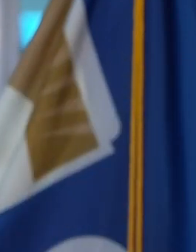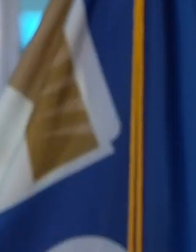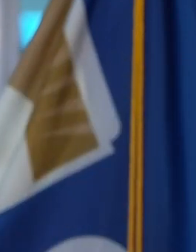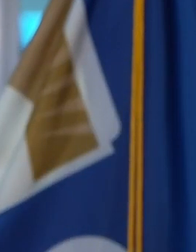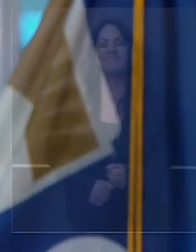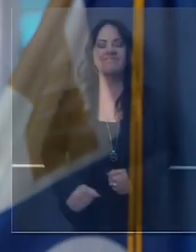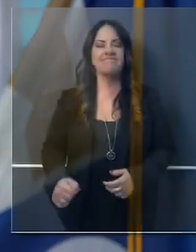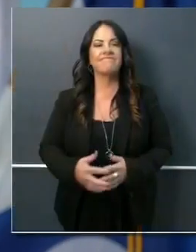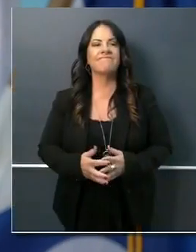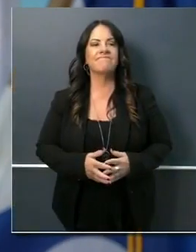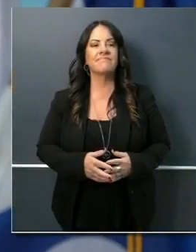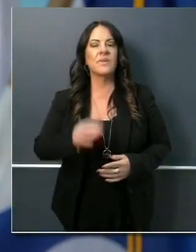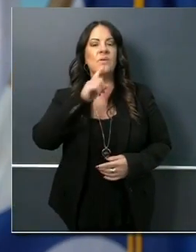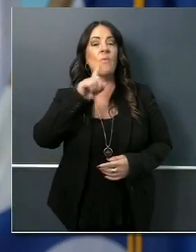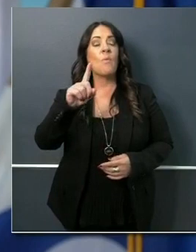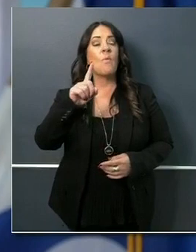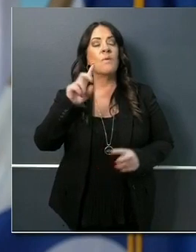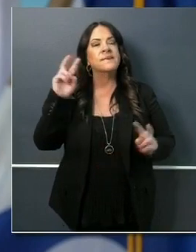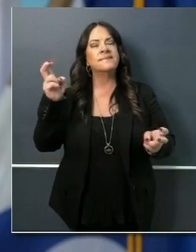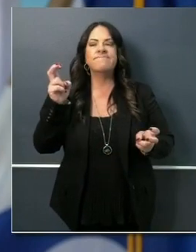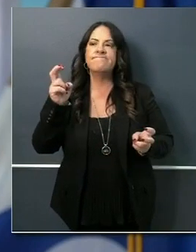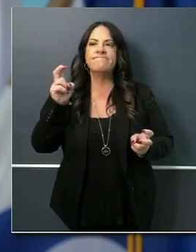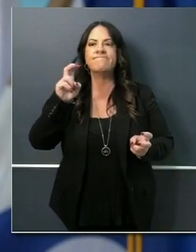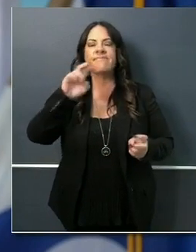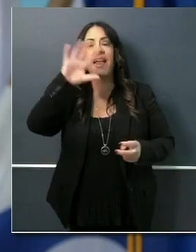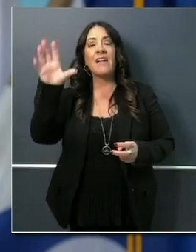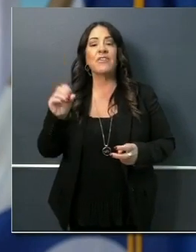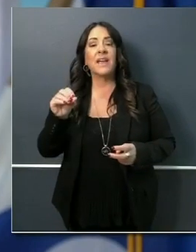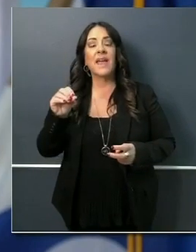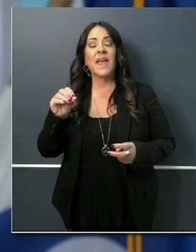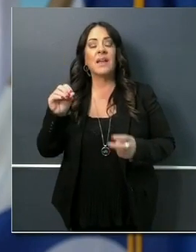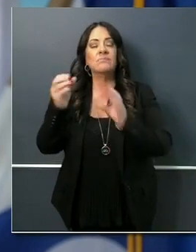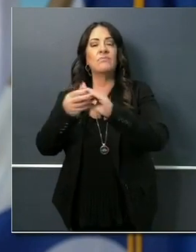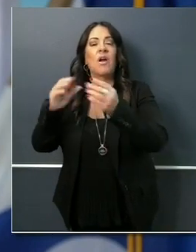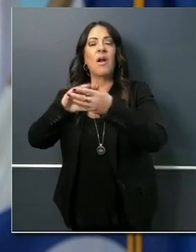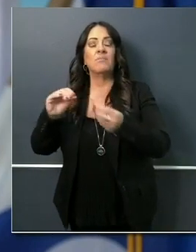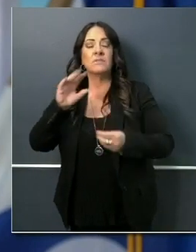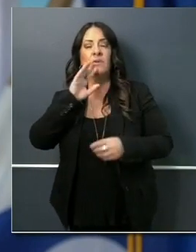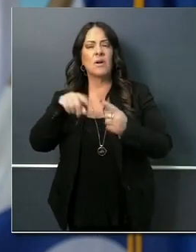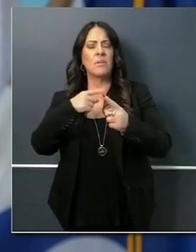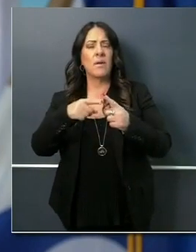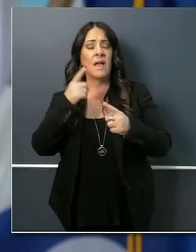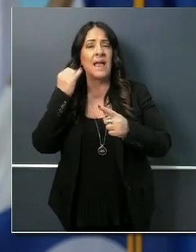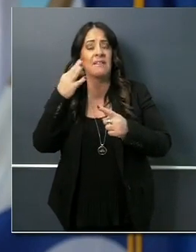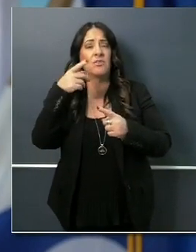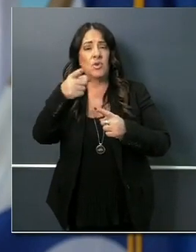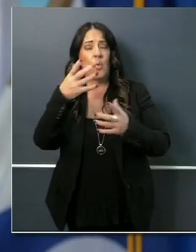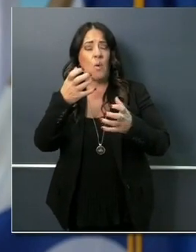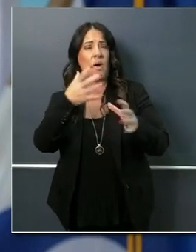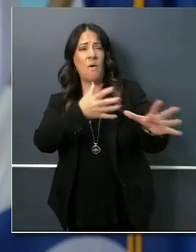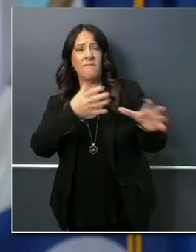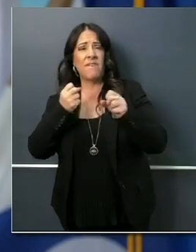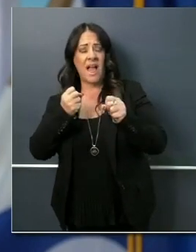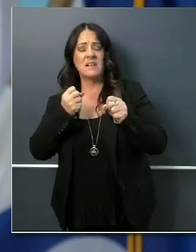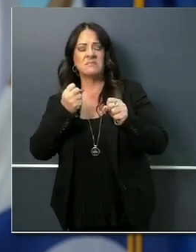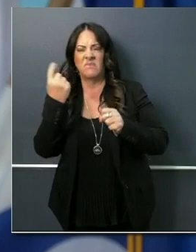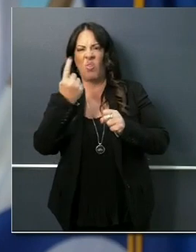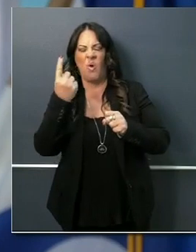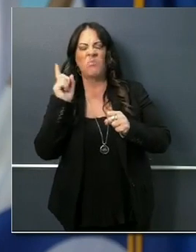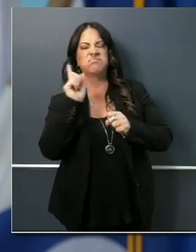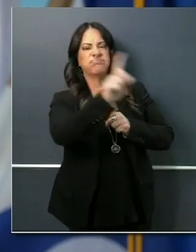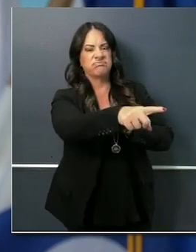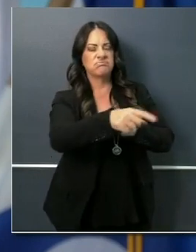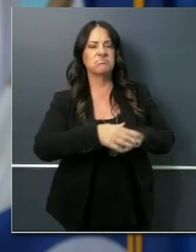There's an old African proverb that says, if you want to go fast, go alone. But if you want to go far, go together. That's